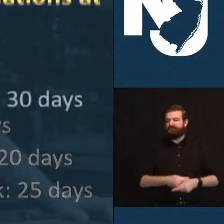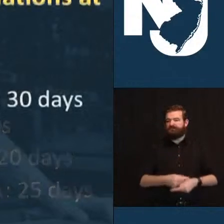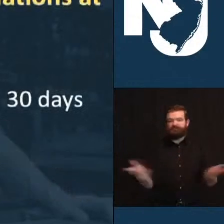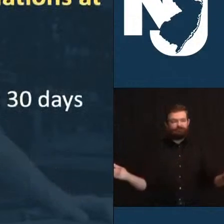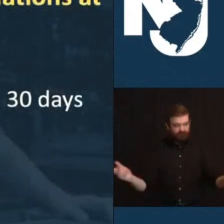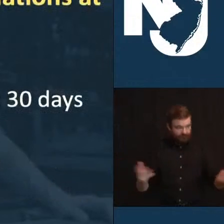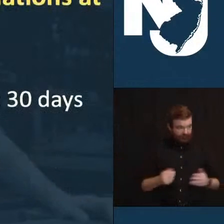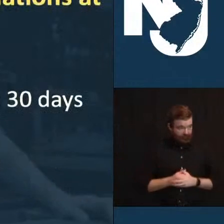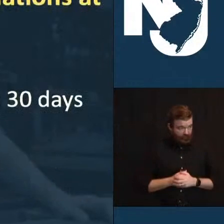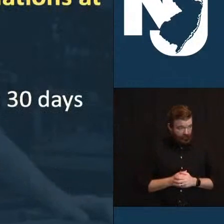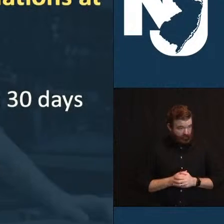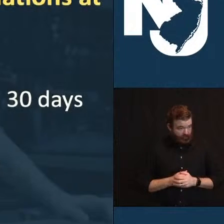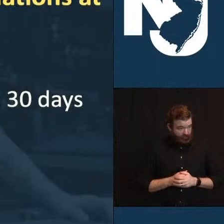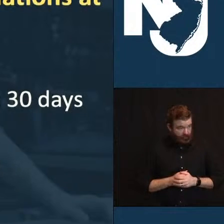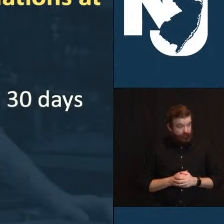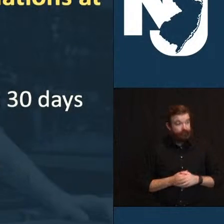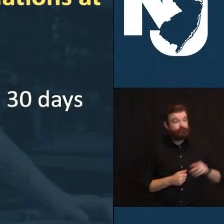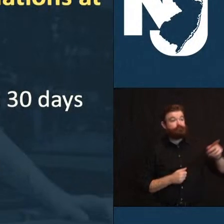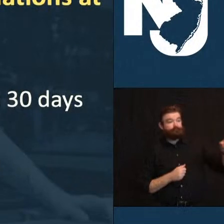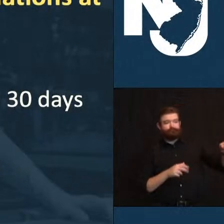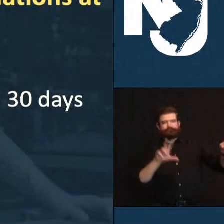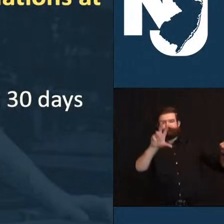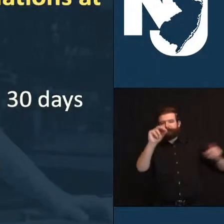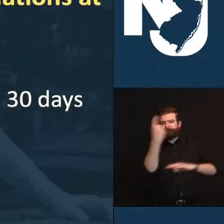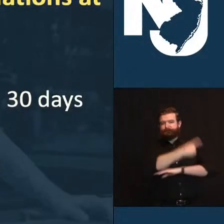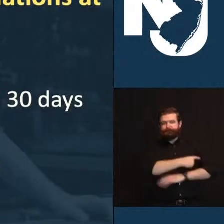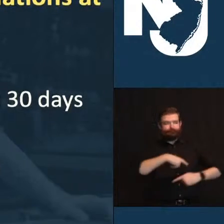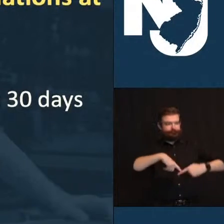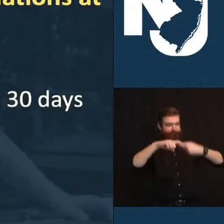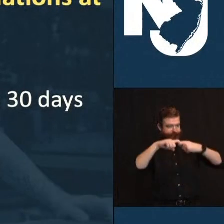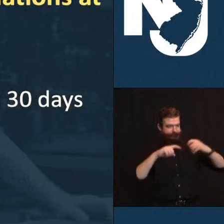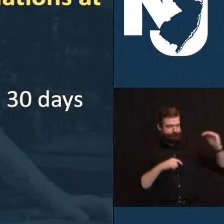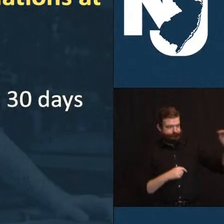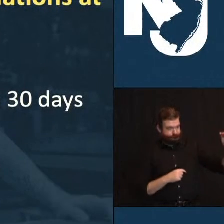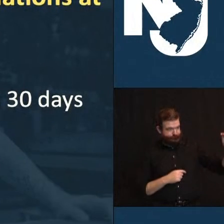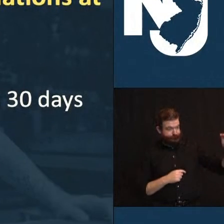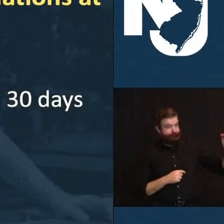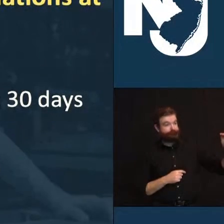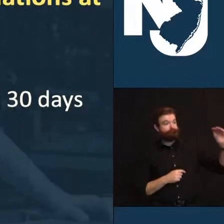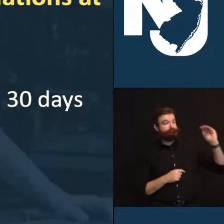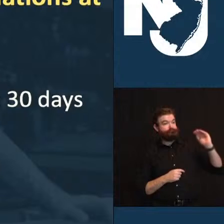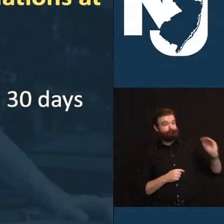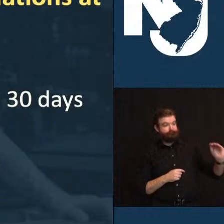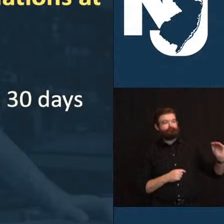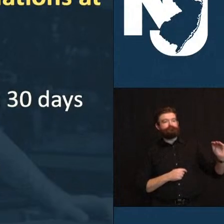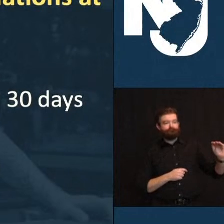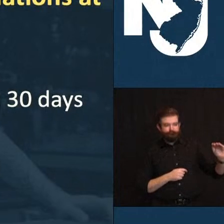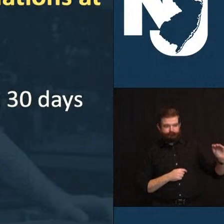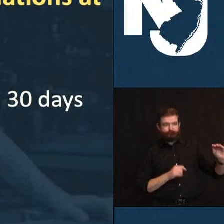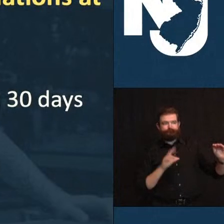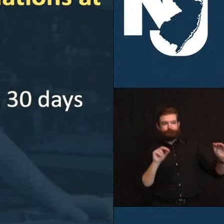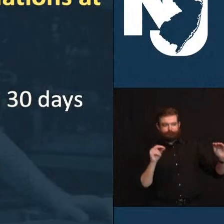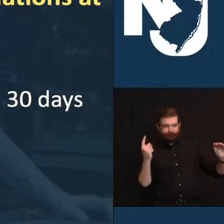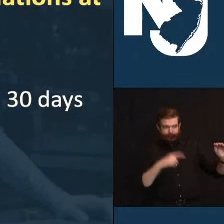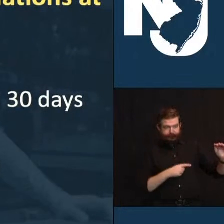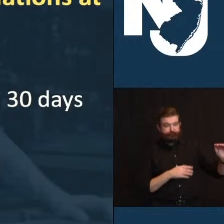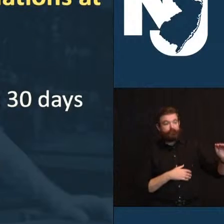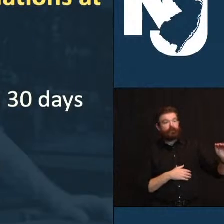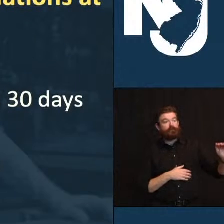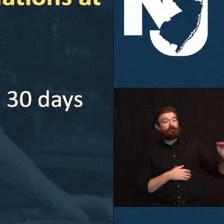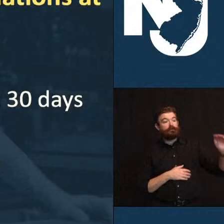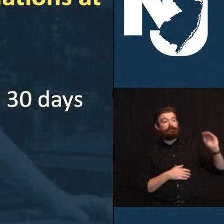30-day suspension against both Riley's Bar and Grill in Kearney and the 814 South Pub and Kitchen in